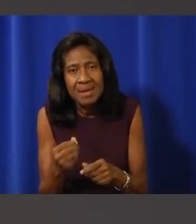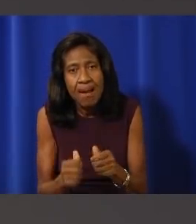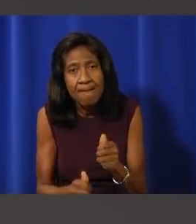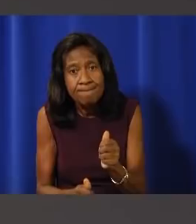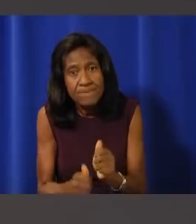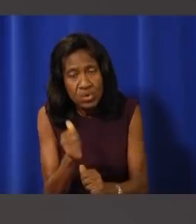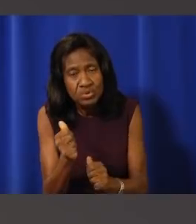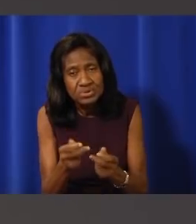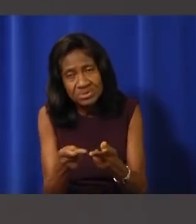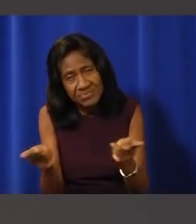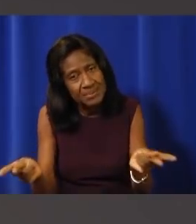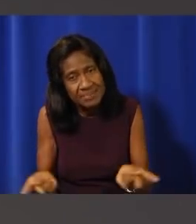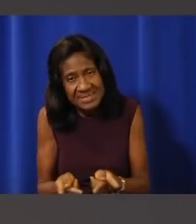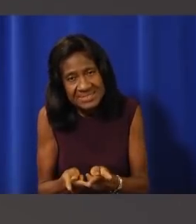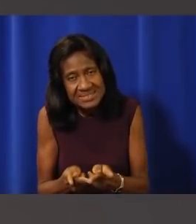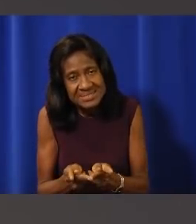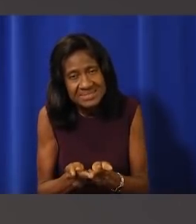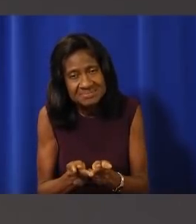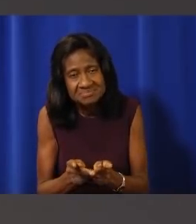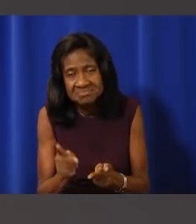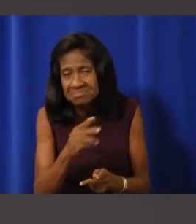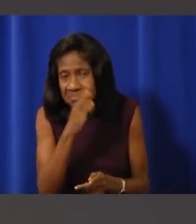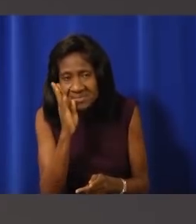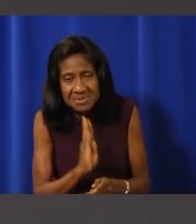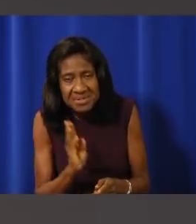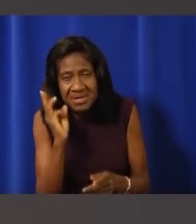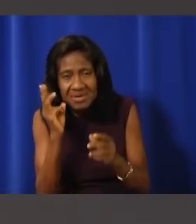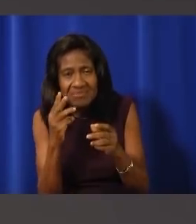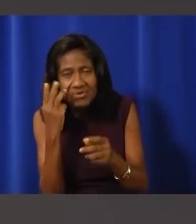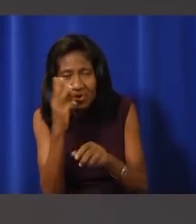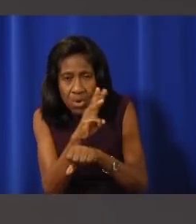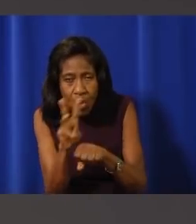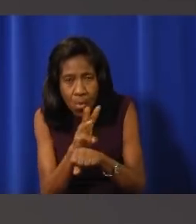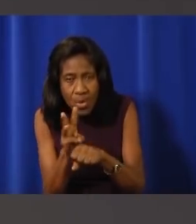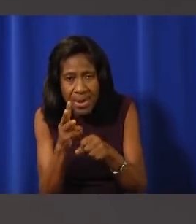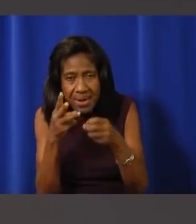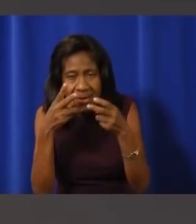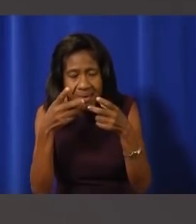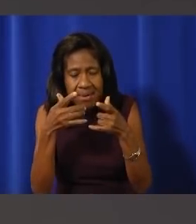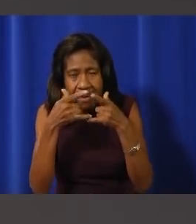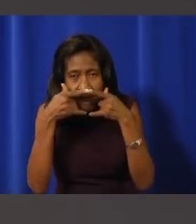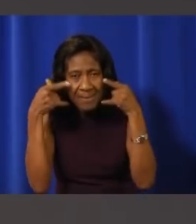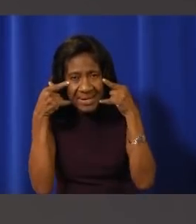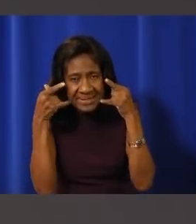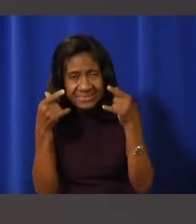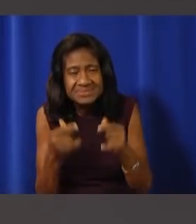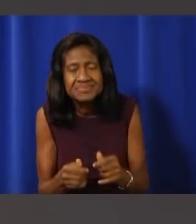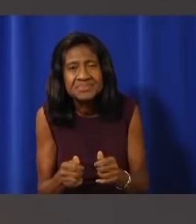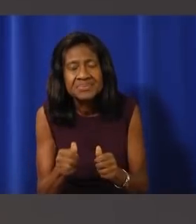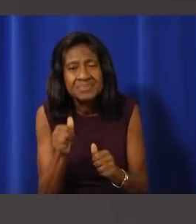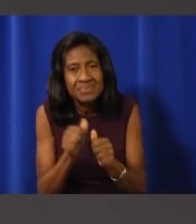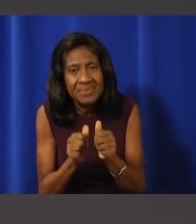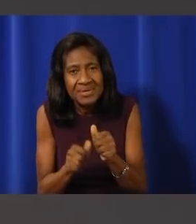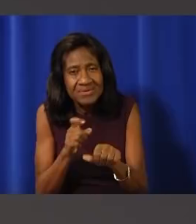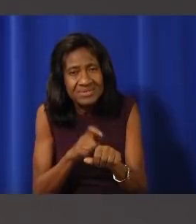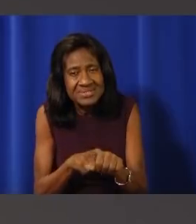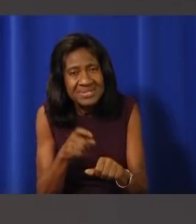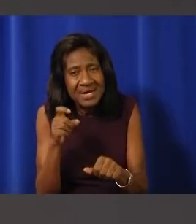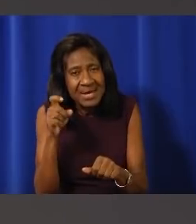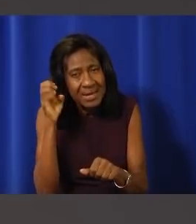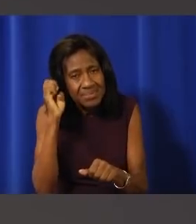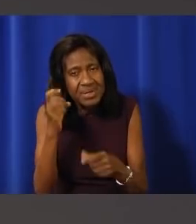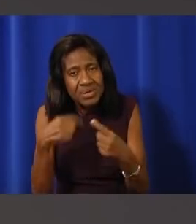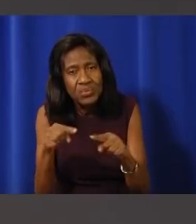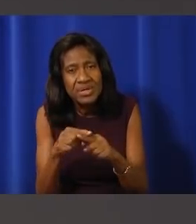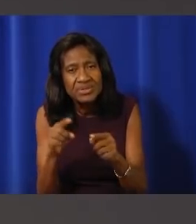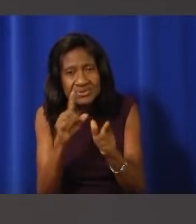sitting talking, we weren't wearing masks. Every time I went to visit my parents, I did a lateral flow test the day before to make sure that I